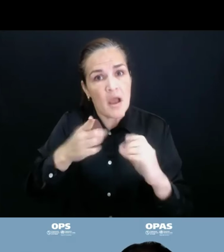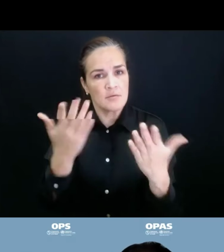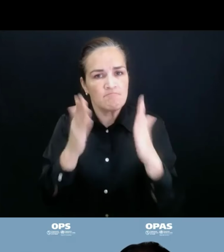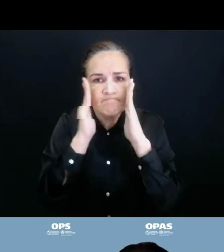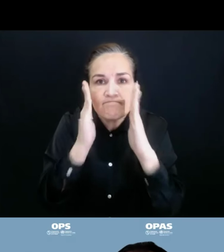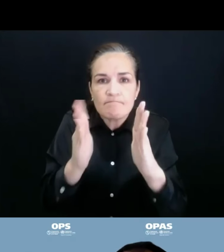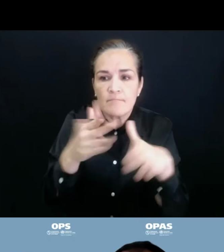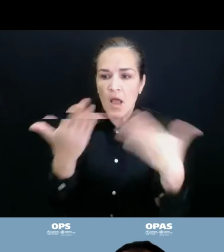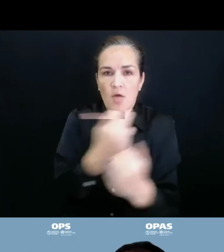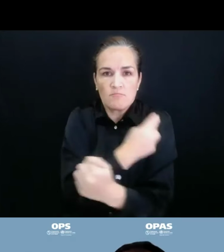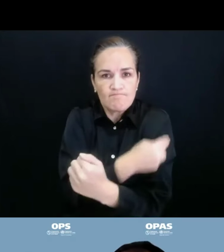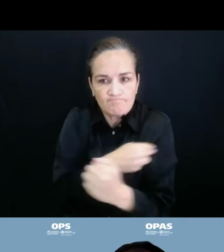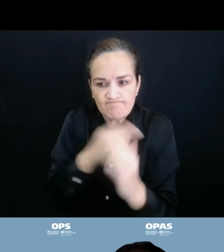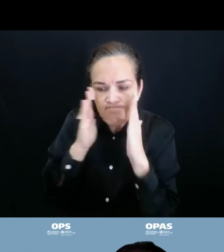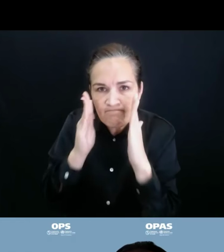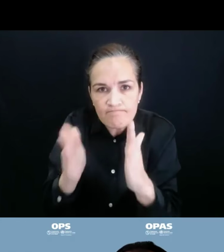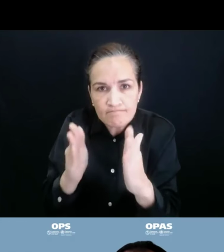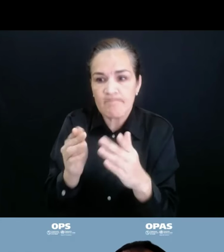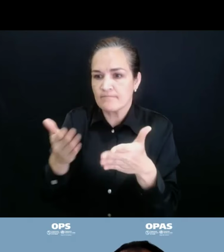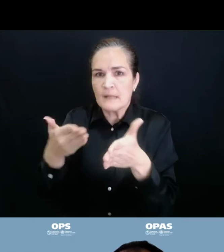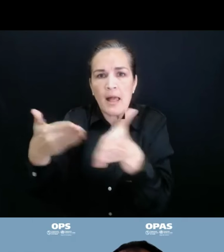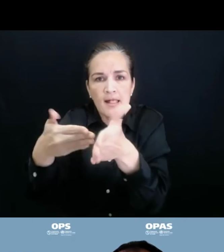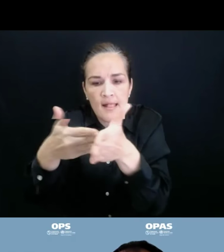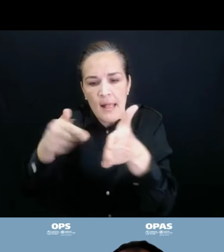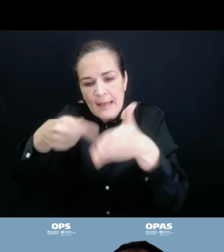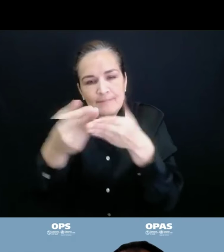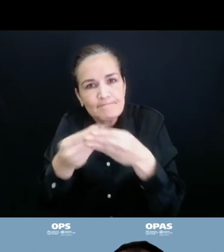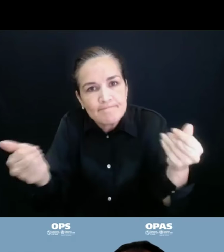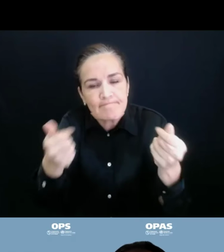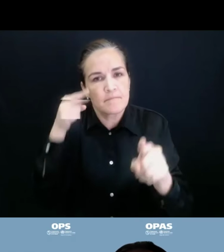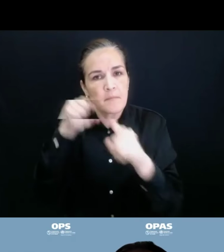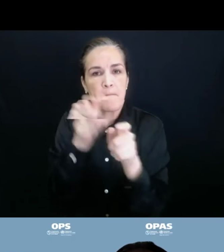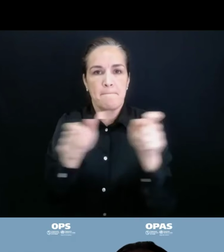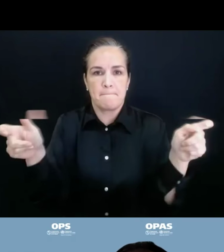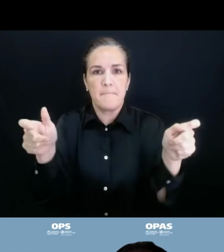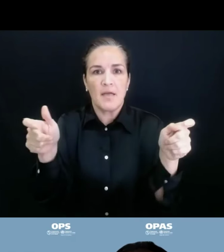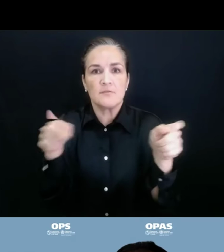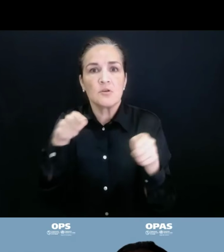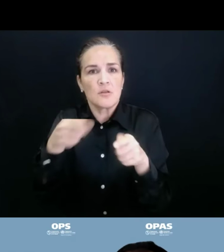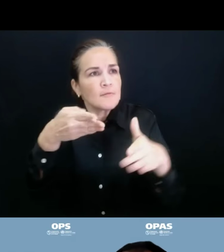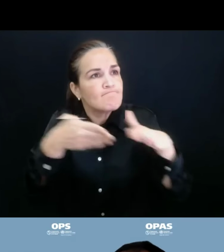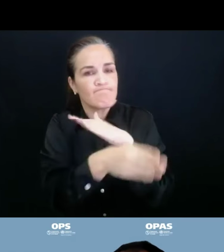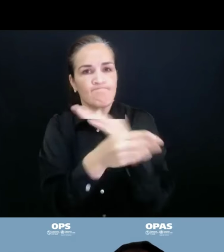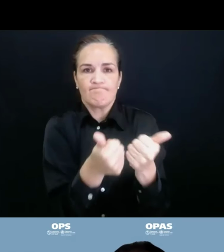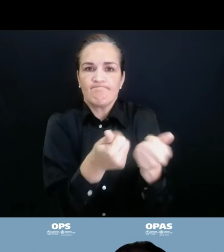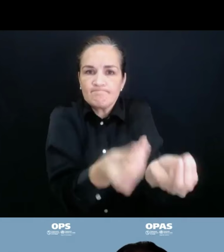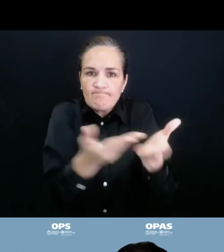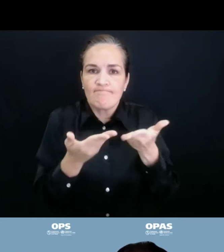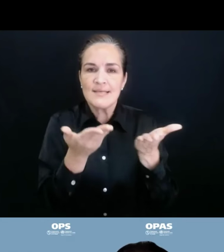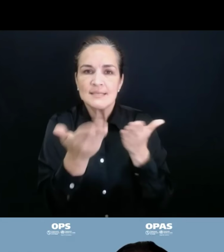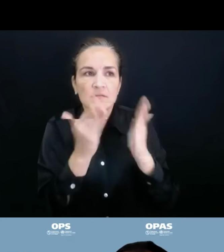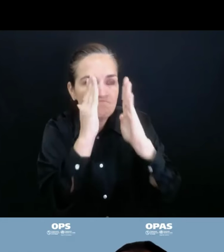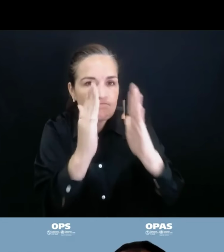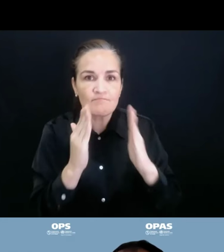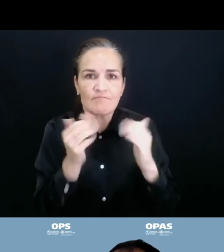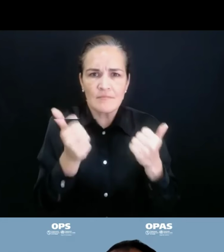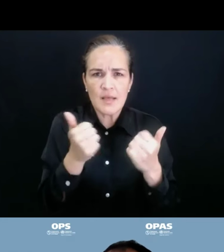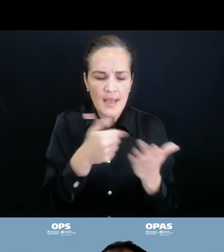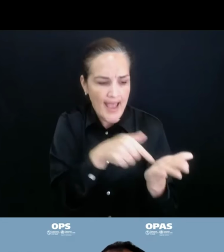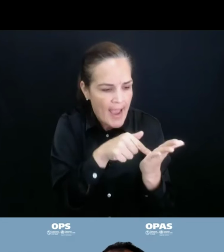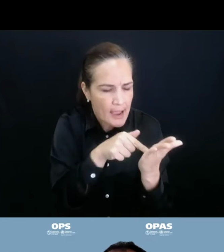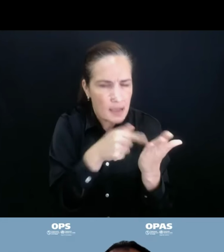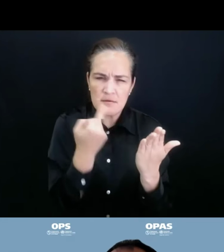approaches, overcoming some of those system barriers that people with disabilities face in accessing services. And it will also help us ensure that